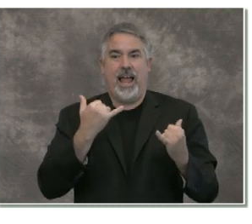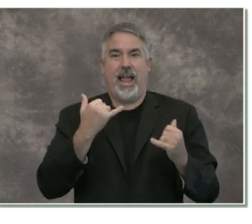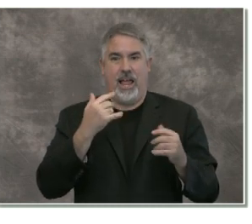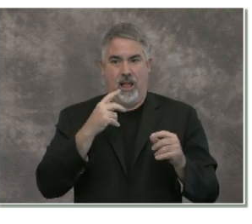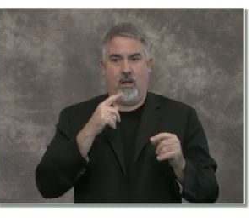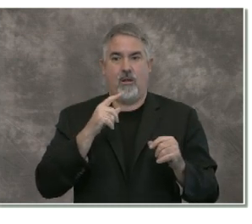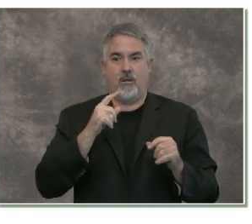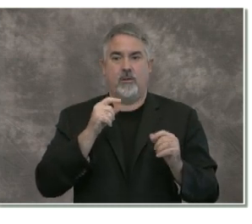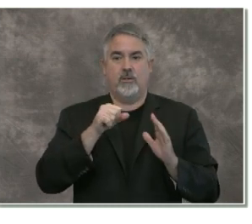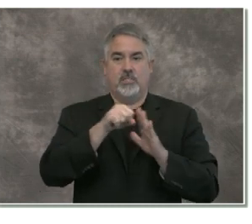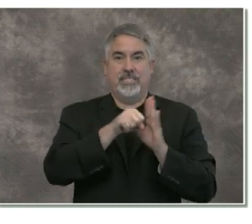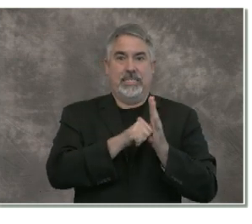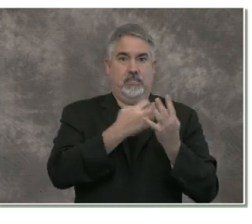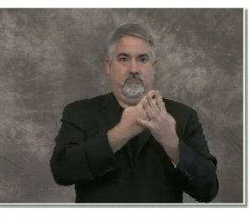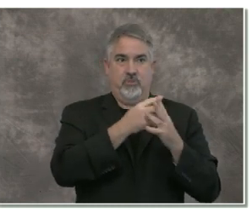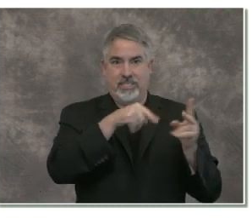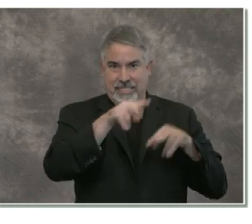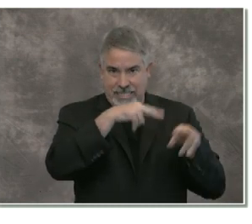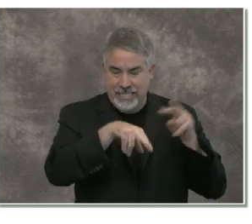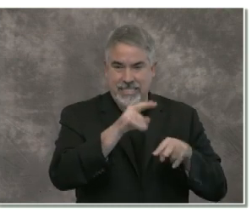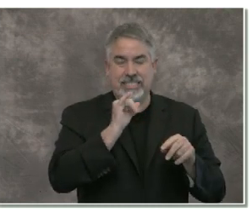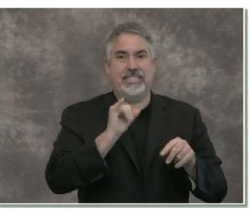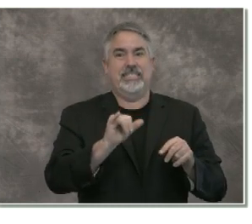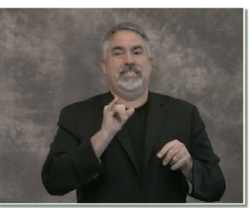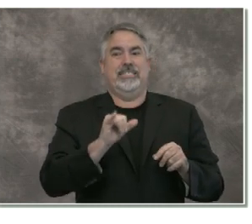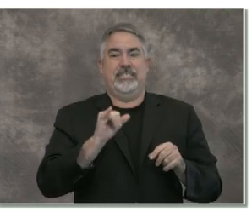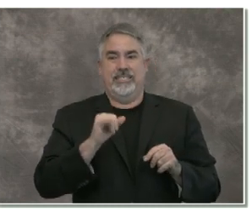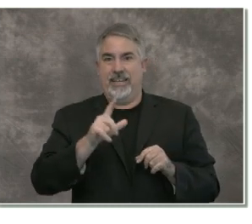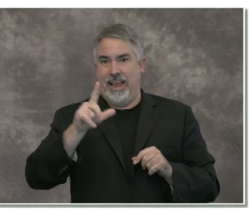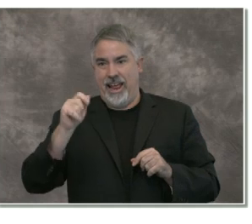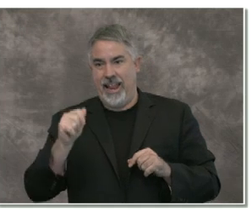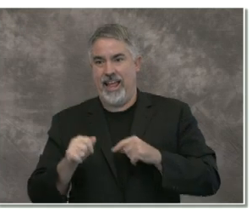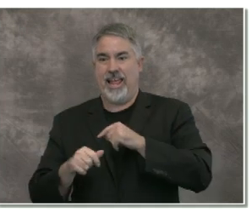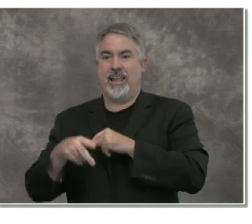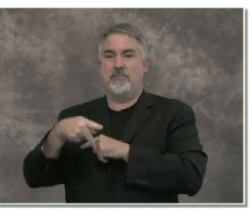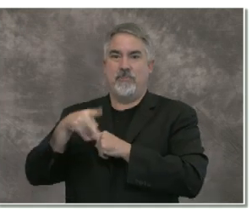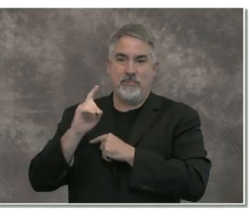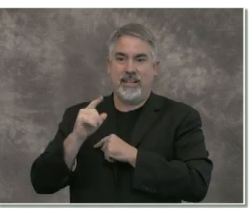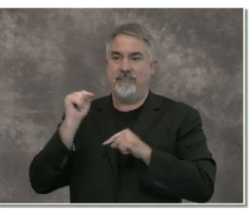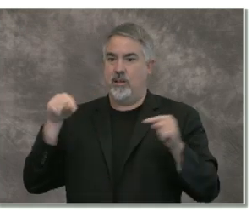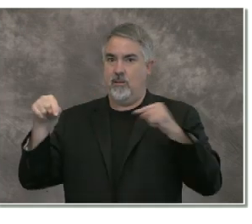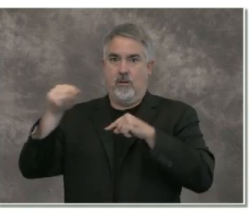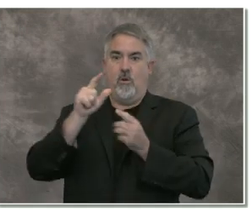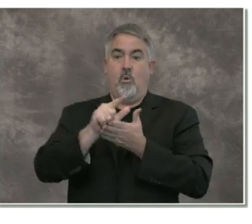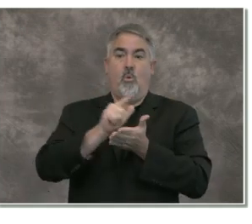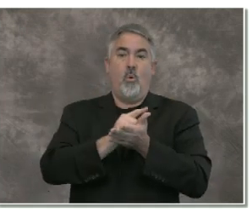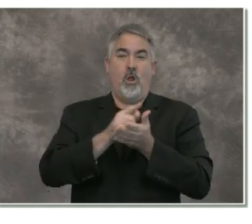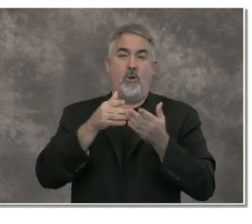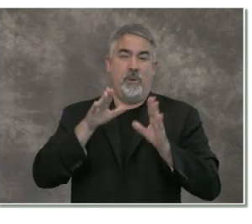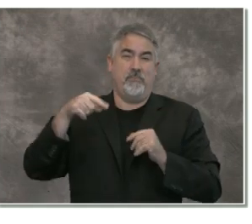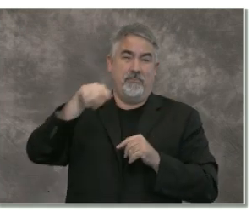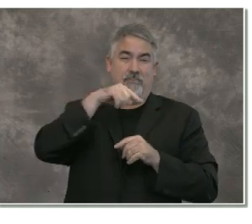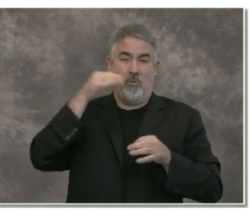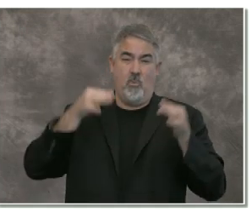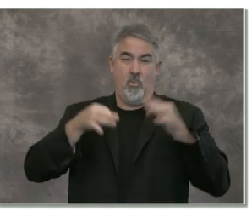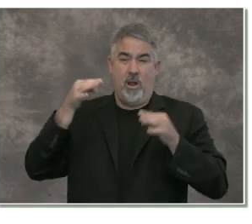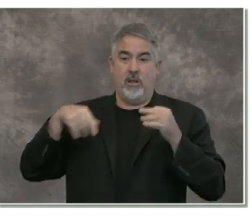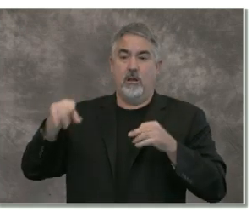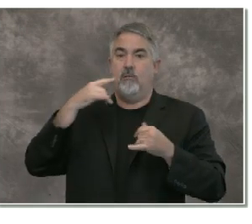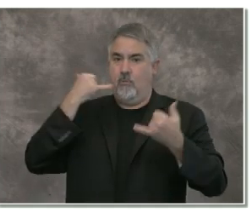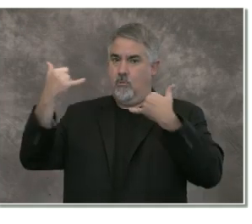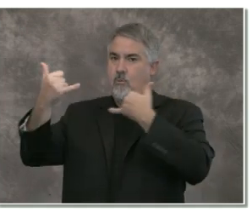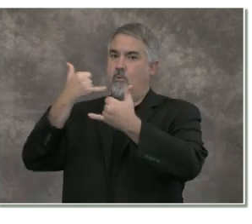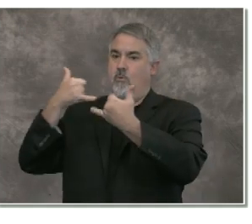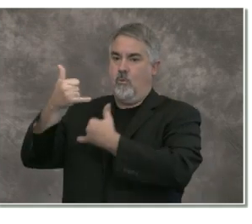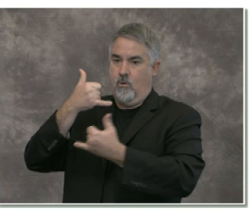prisons. The district attorney and public defender and others in our legal system are using teleconference calls to handle cases,